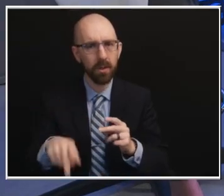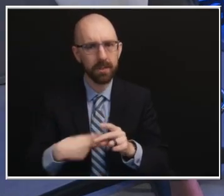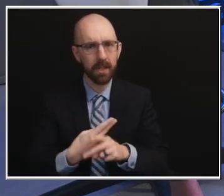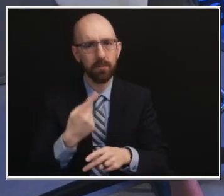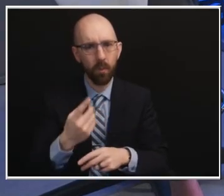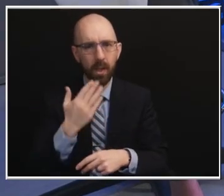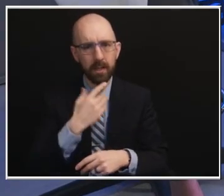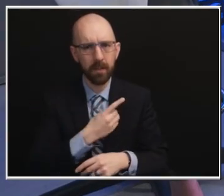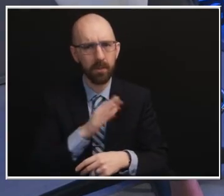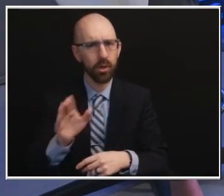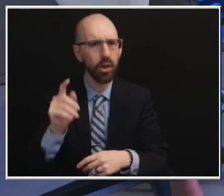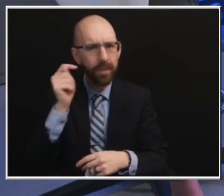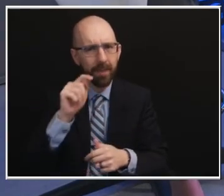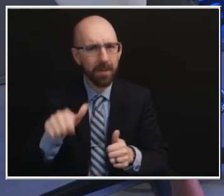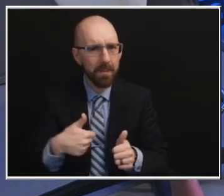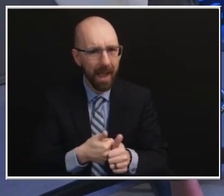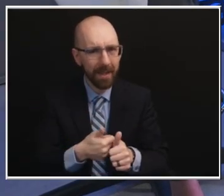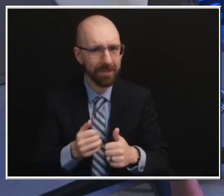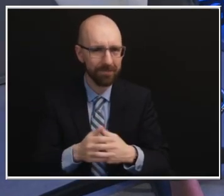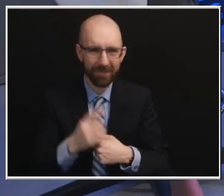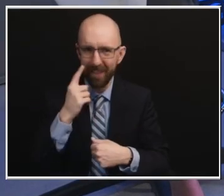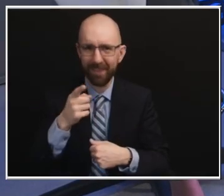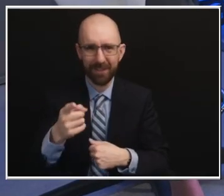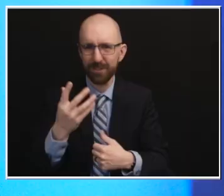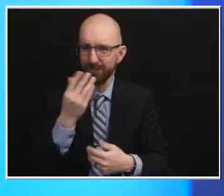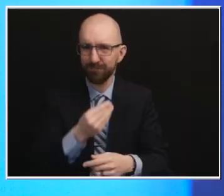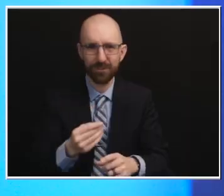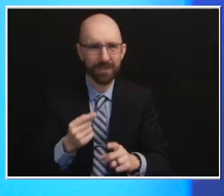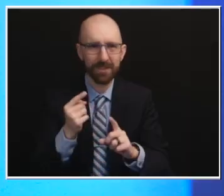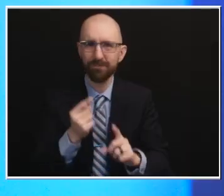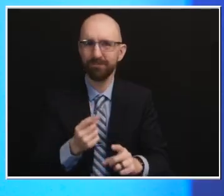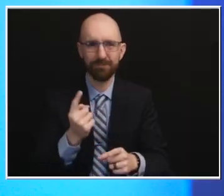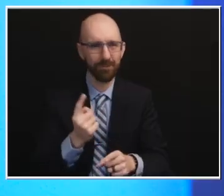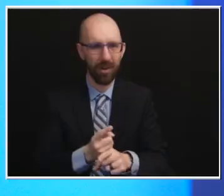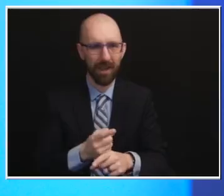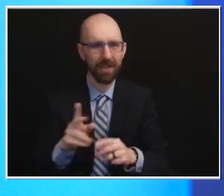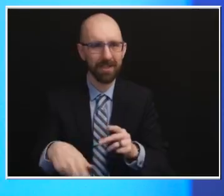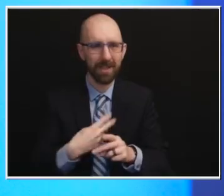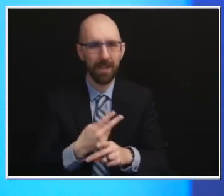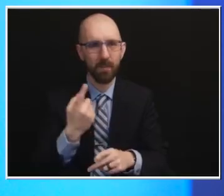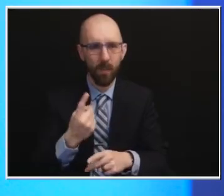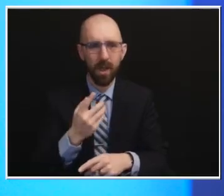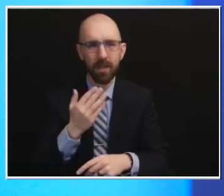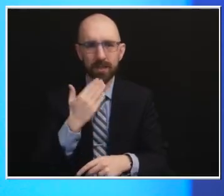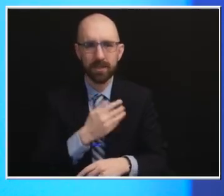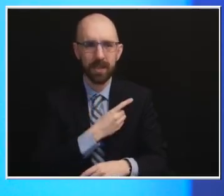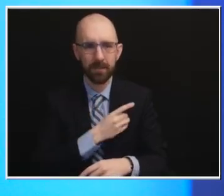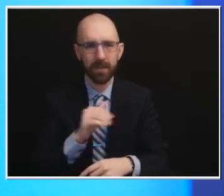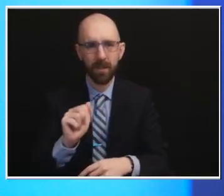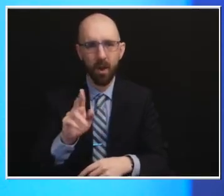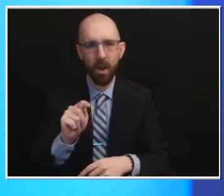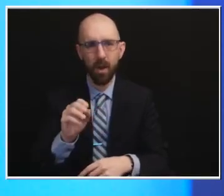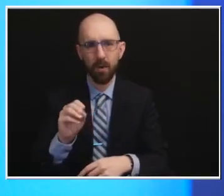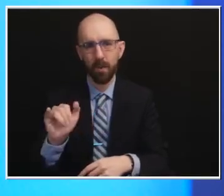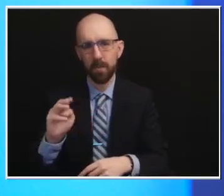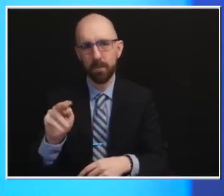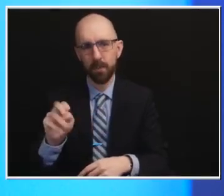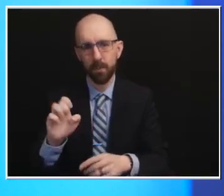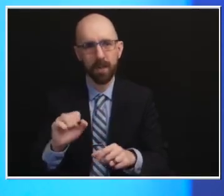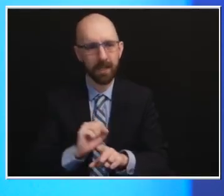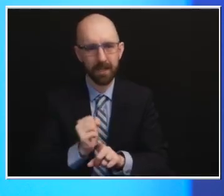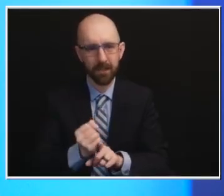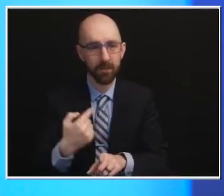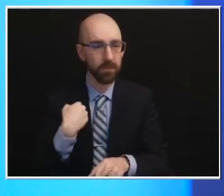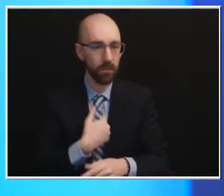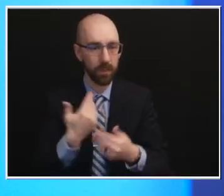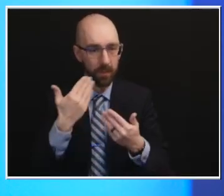theory on that? I think she's pretty spot on. Type 1 diabetes is an autoimmune condition, and so we don't know the ins and